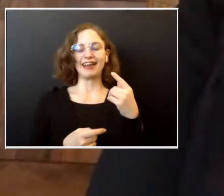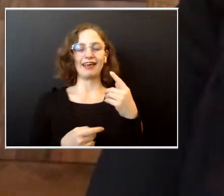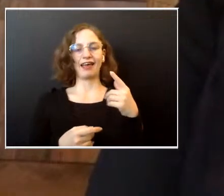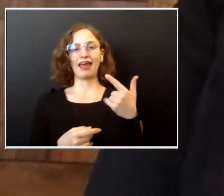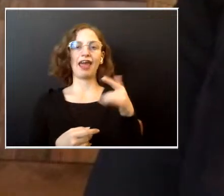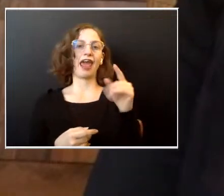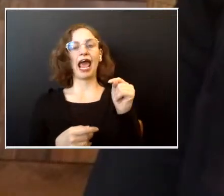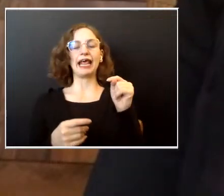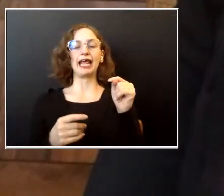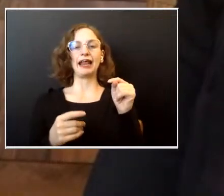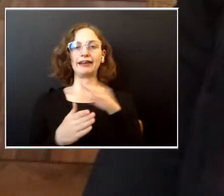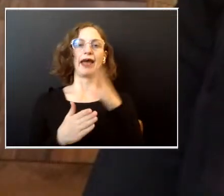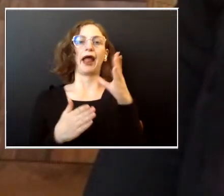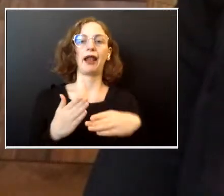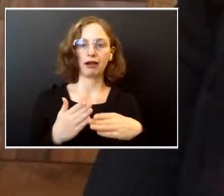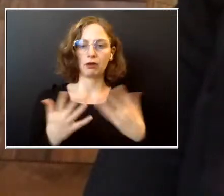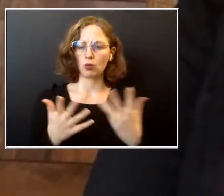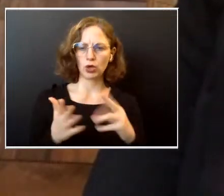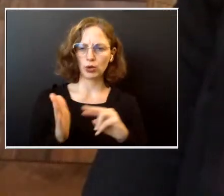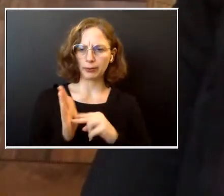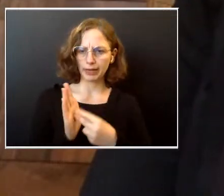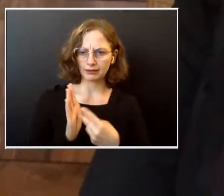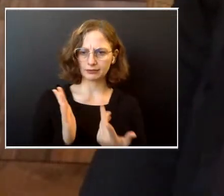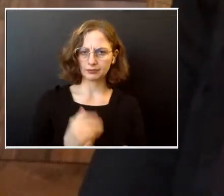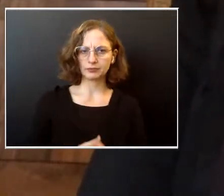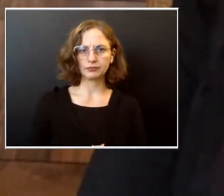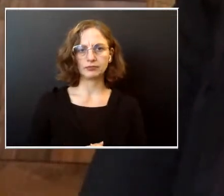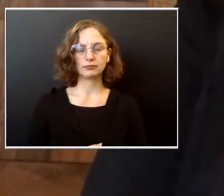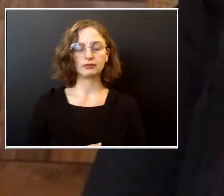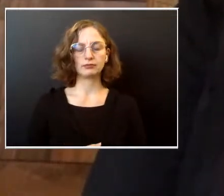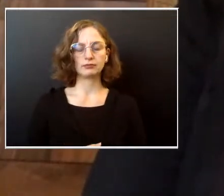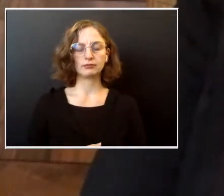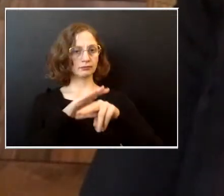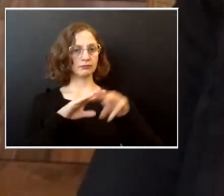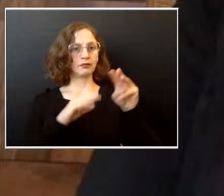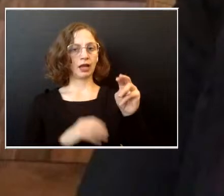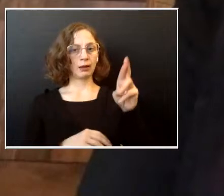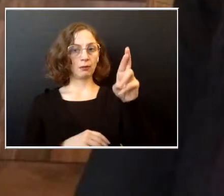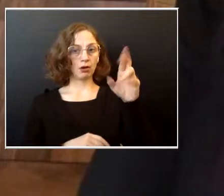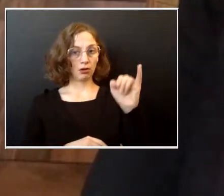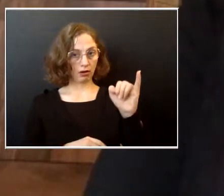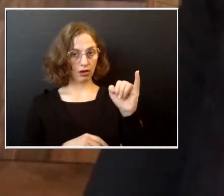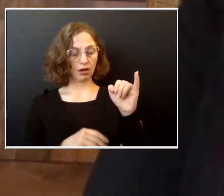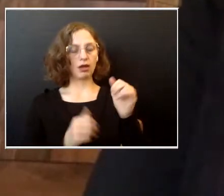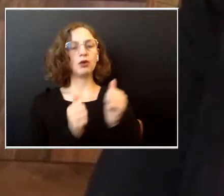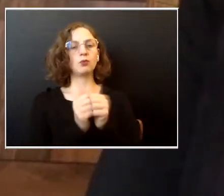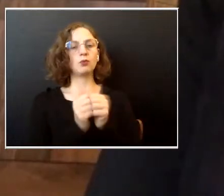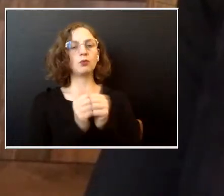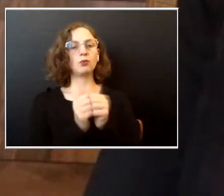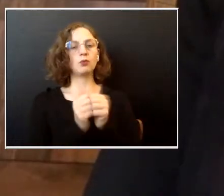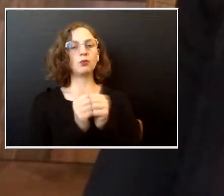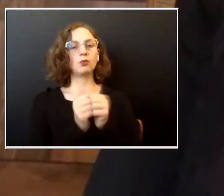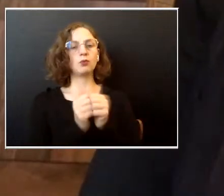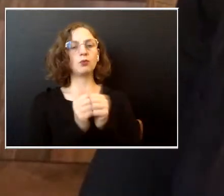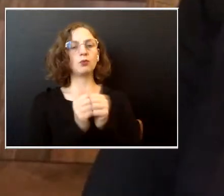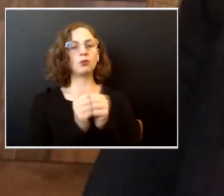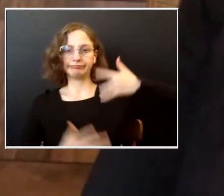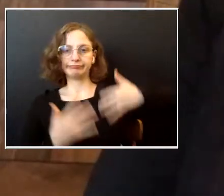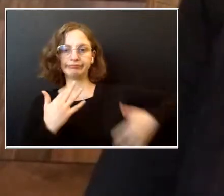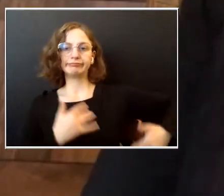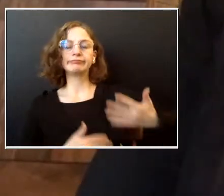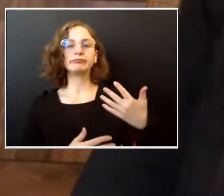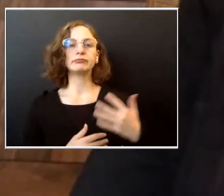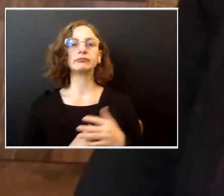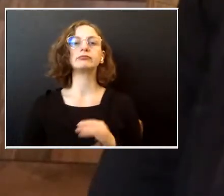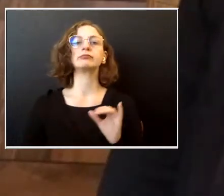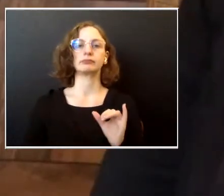So an MRI with dye contrast is what it requires to be